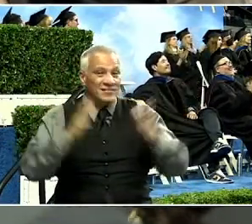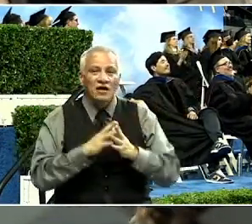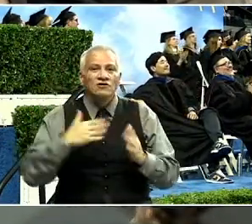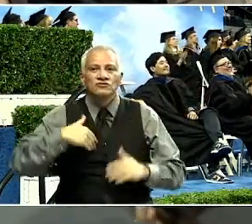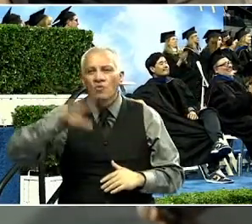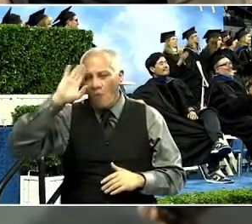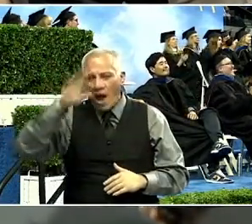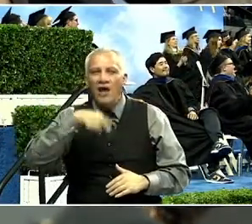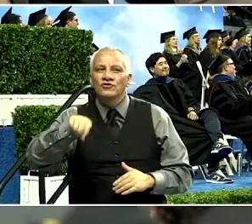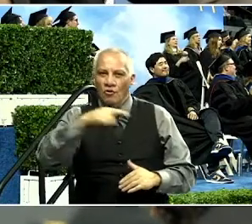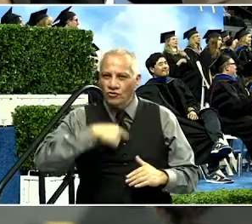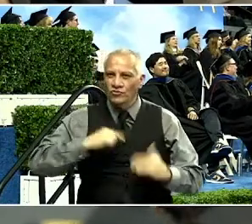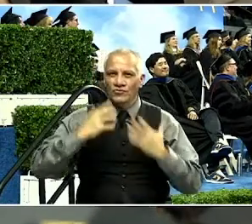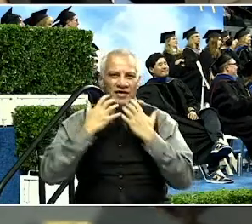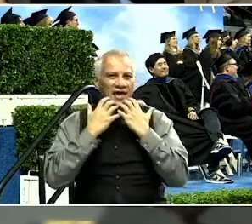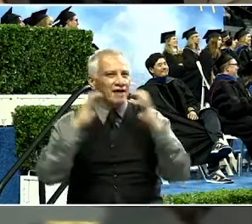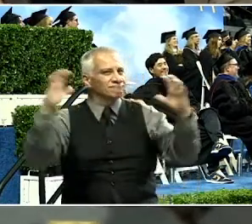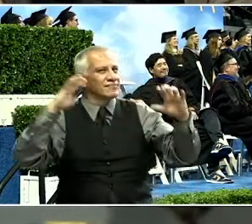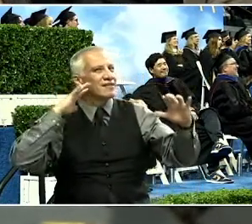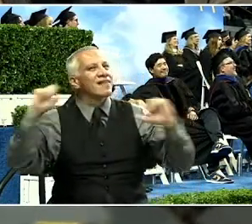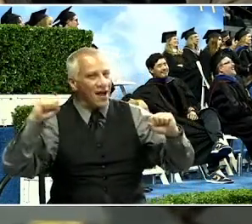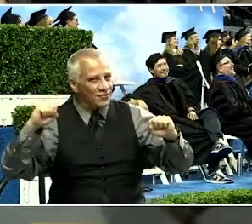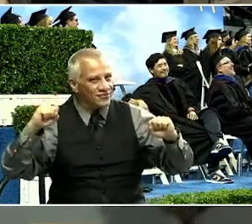I know we can make some noise.